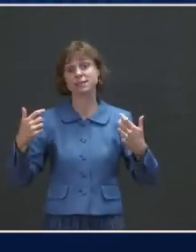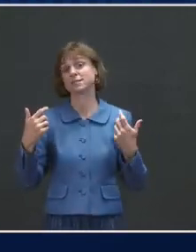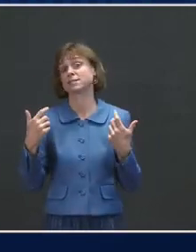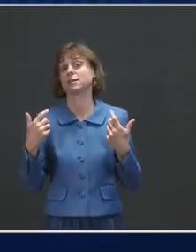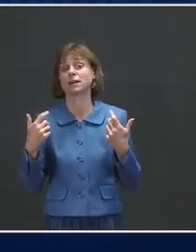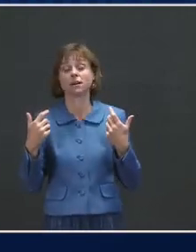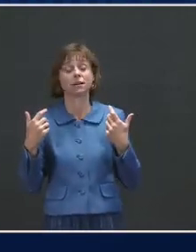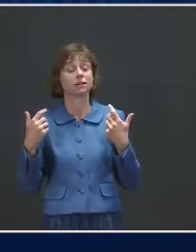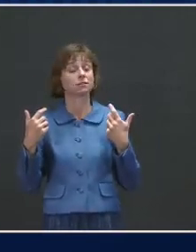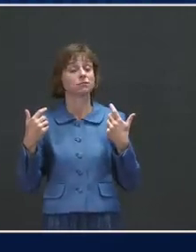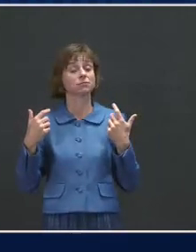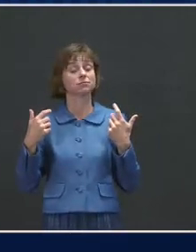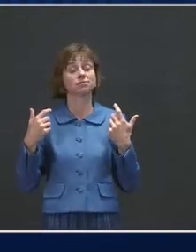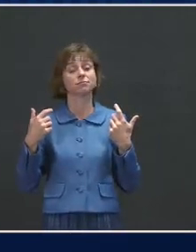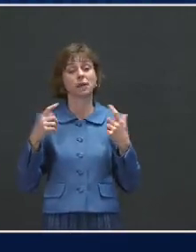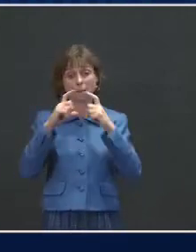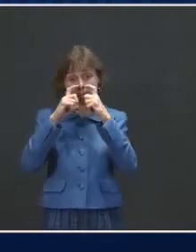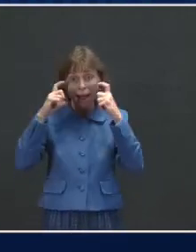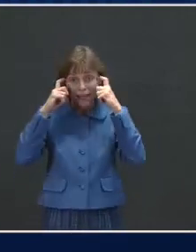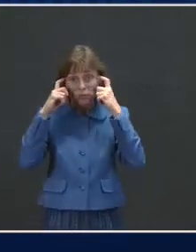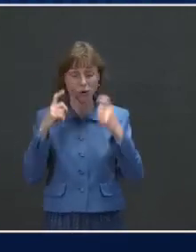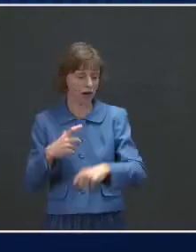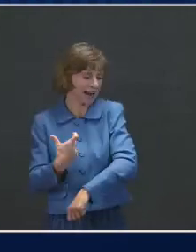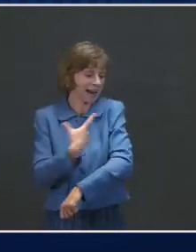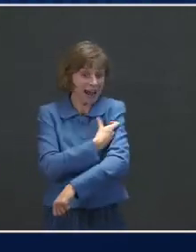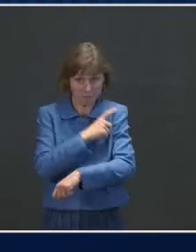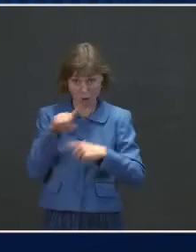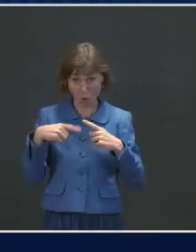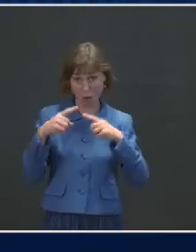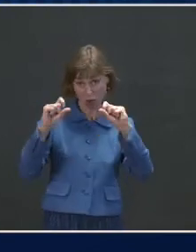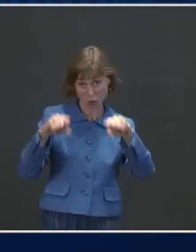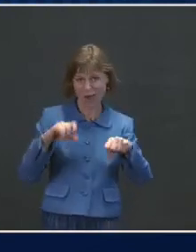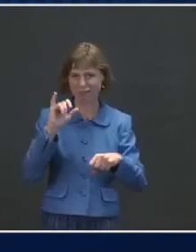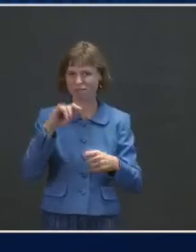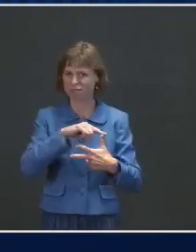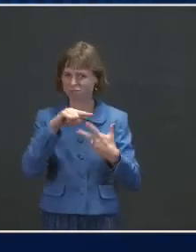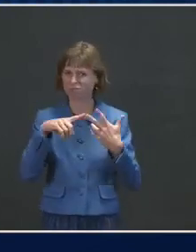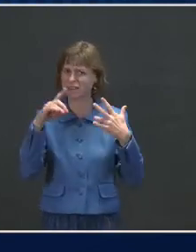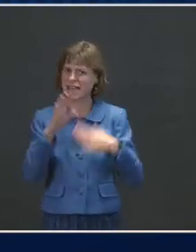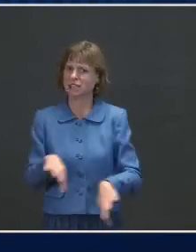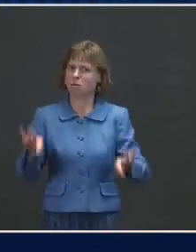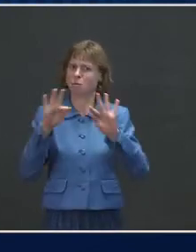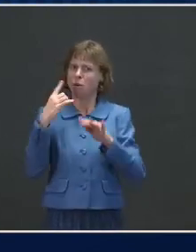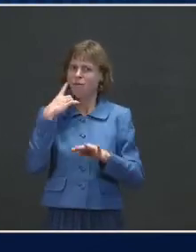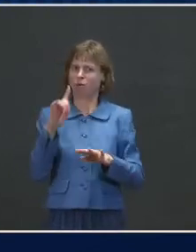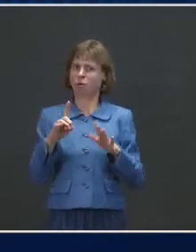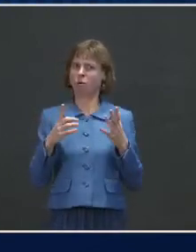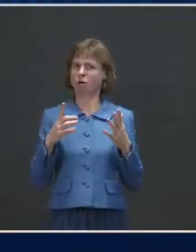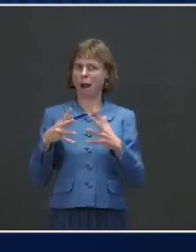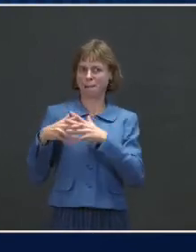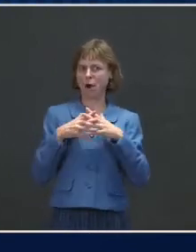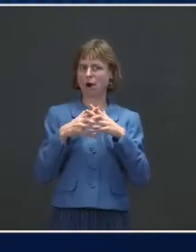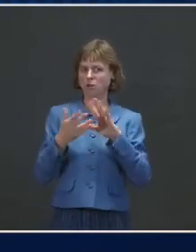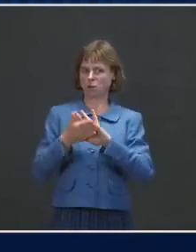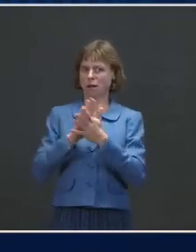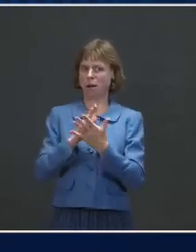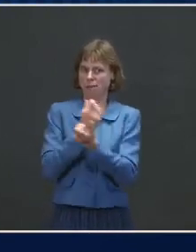opportunity to get the vaccine are vital steps to keeping more Americans safe and saving more